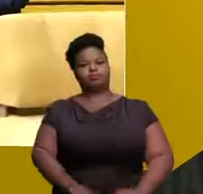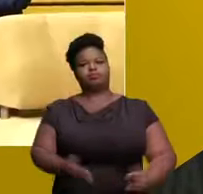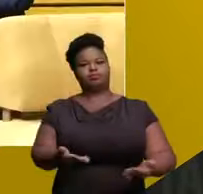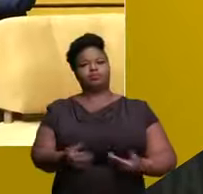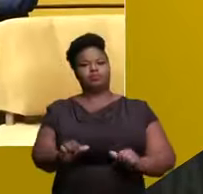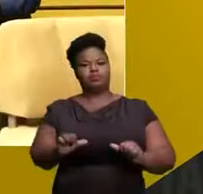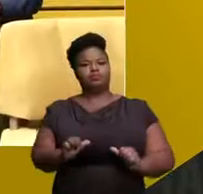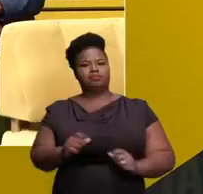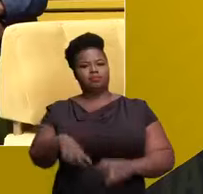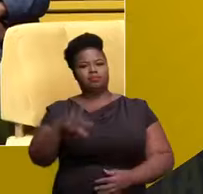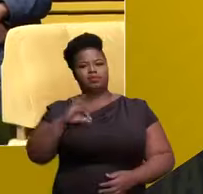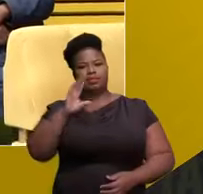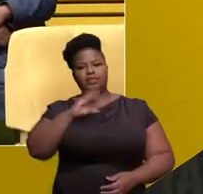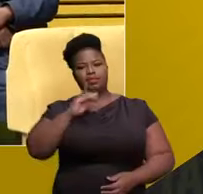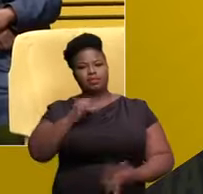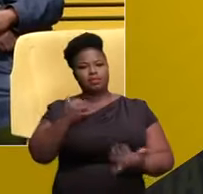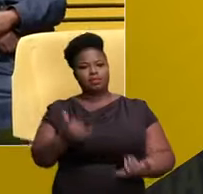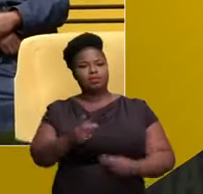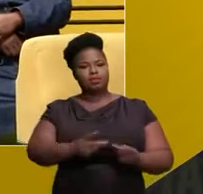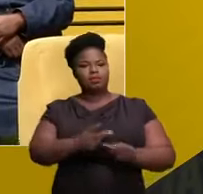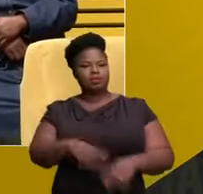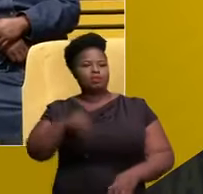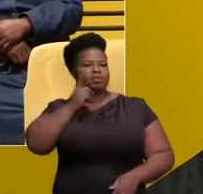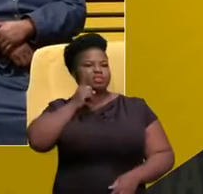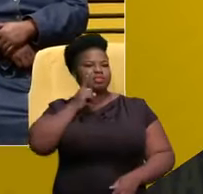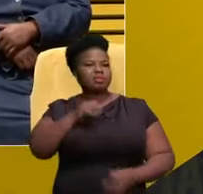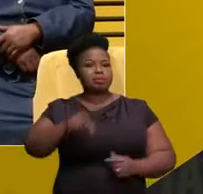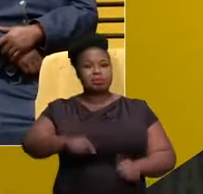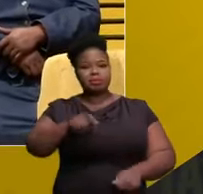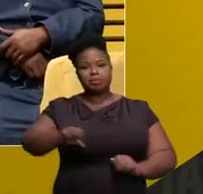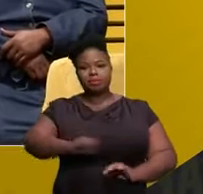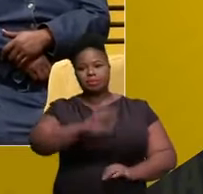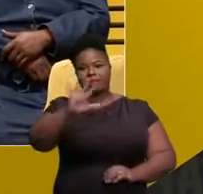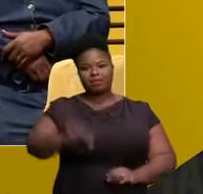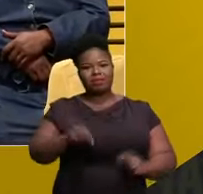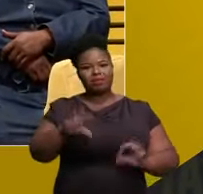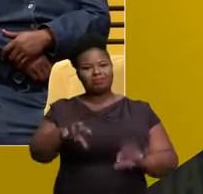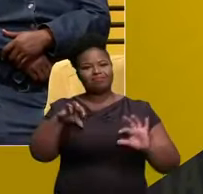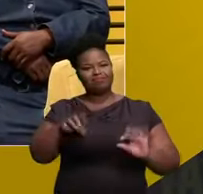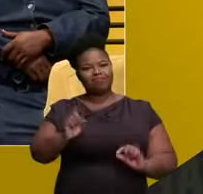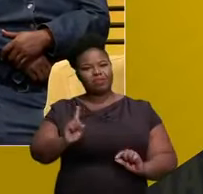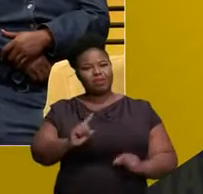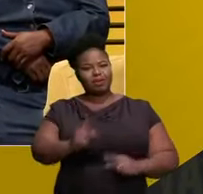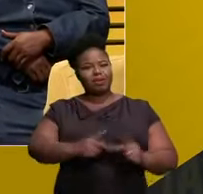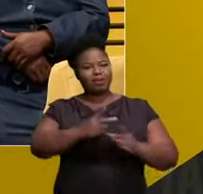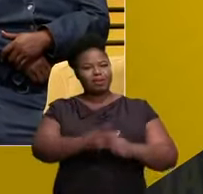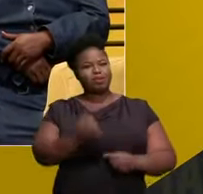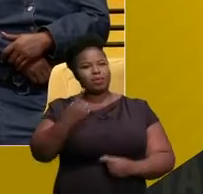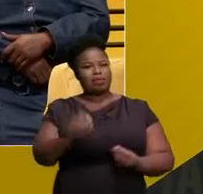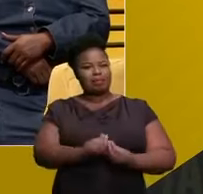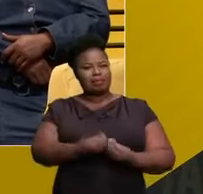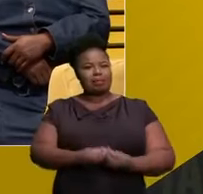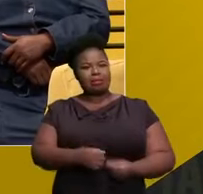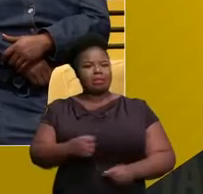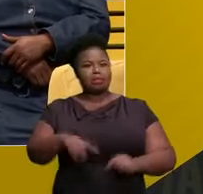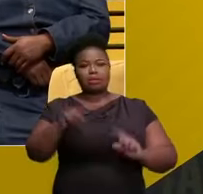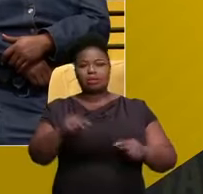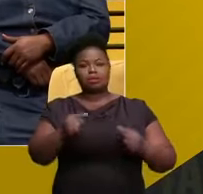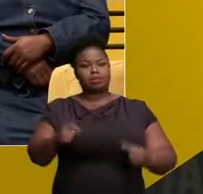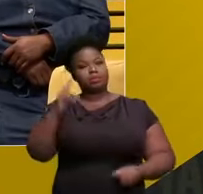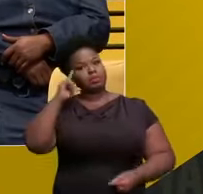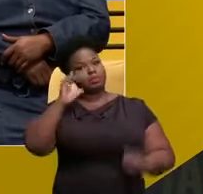Ralamogela back on Daily Thetha le khone re lebela taba gore na mo South African na ba chaba yeng na ke eng lo tsa re di batsela boroko